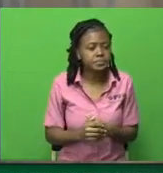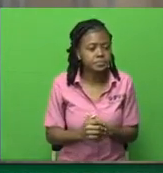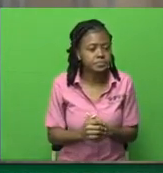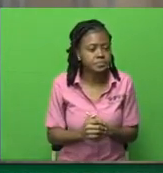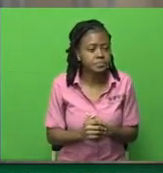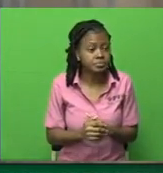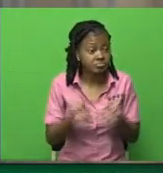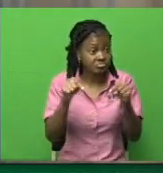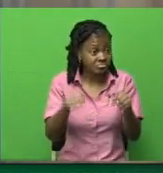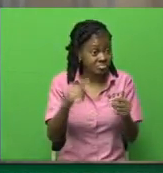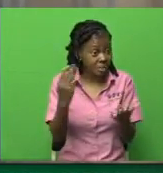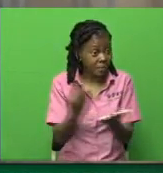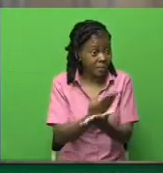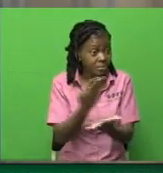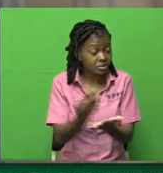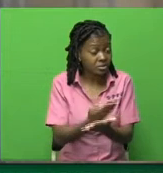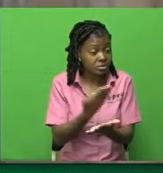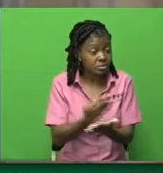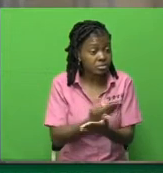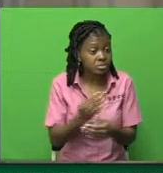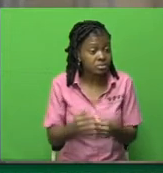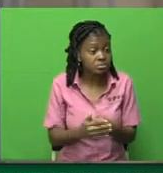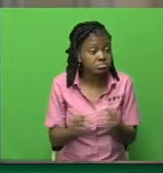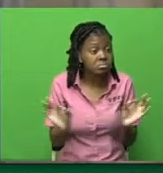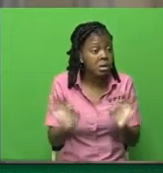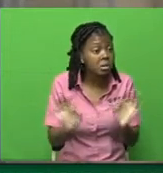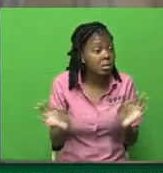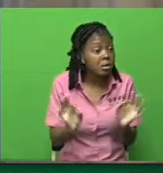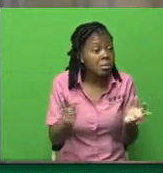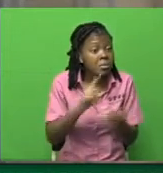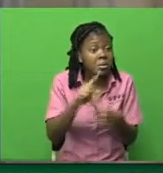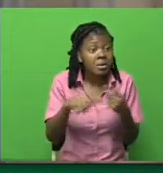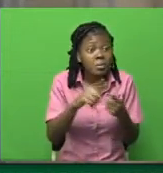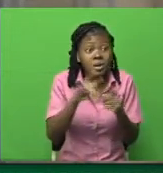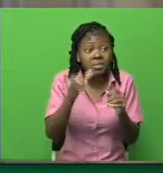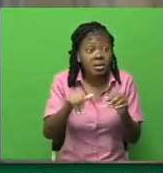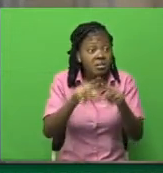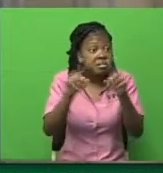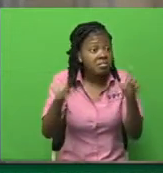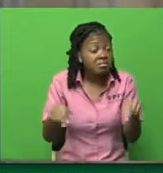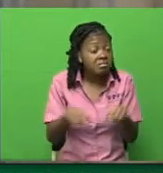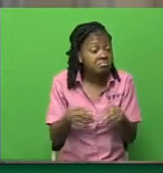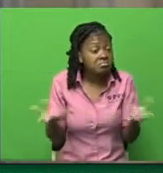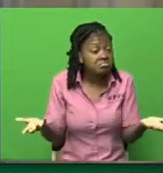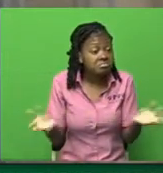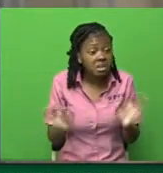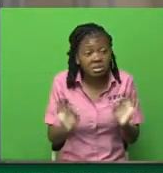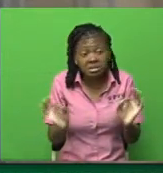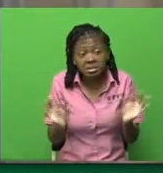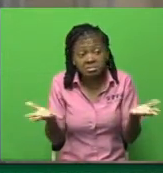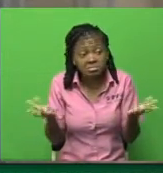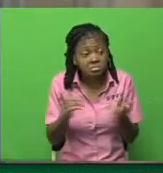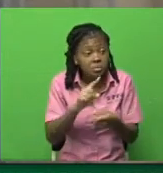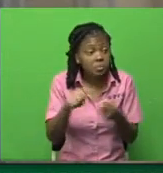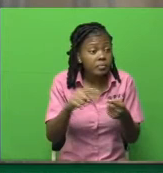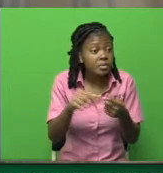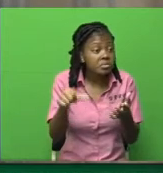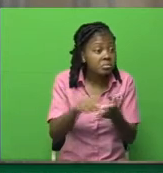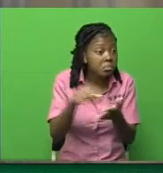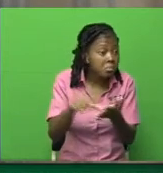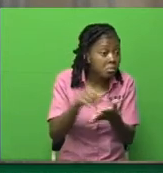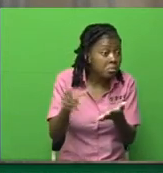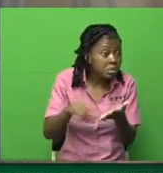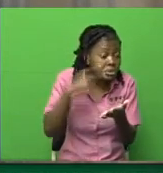budget there is no mention at all of this initiative when one looks at the social sector investment